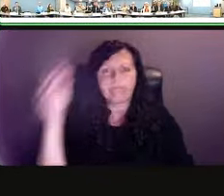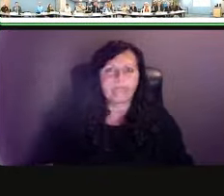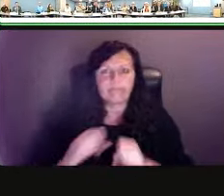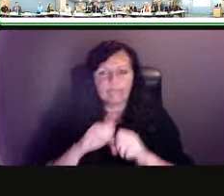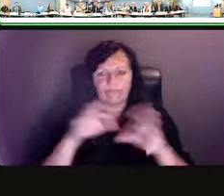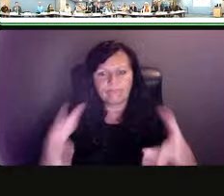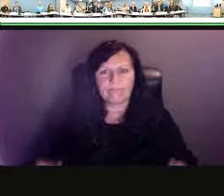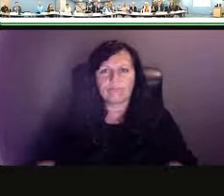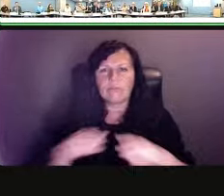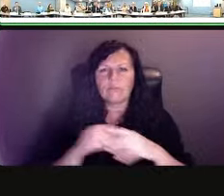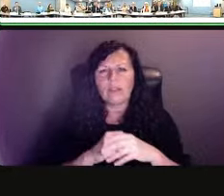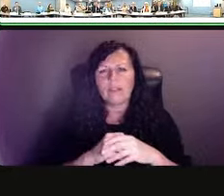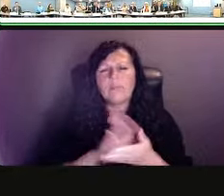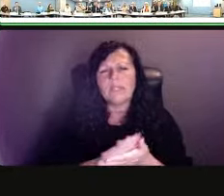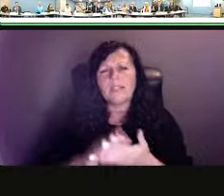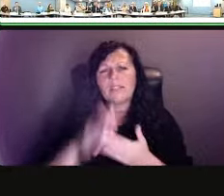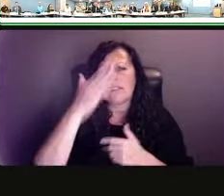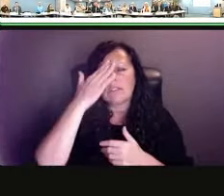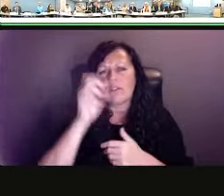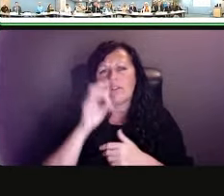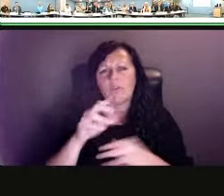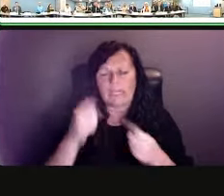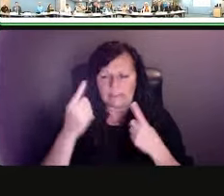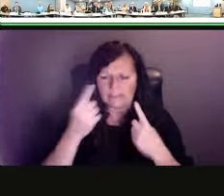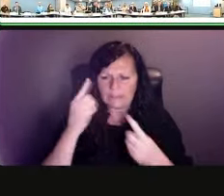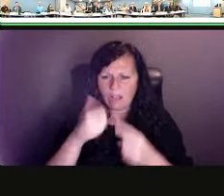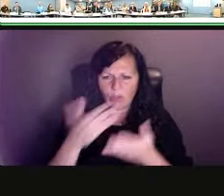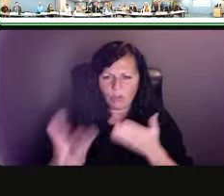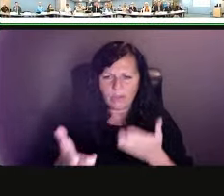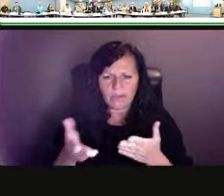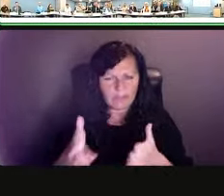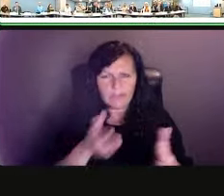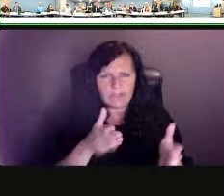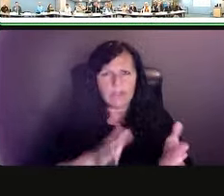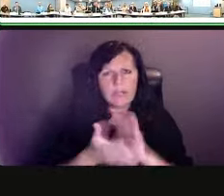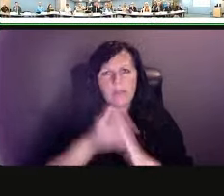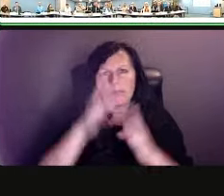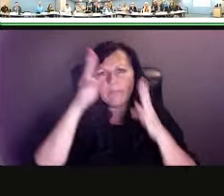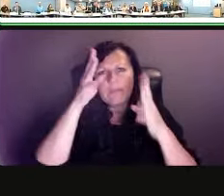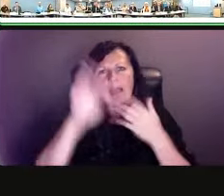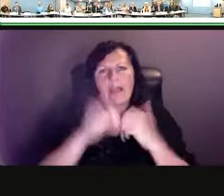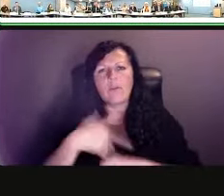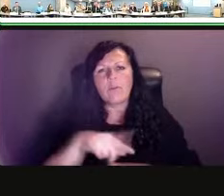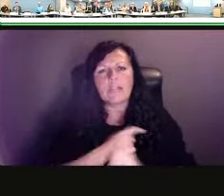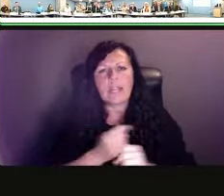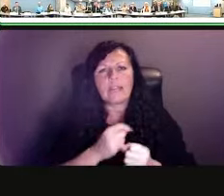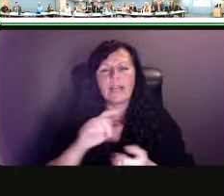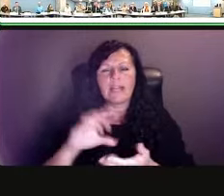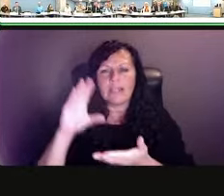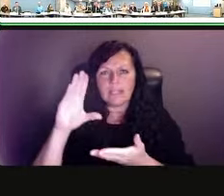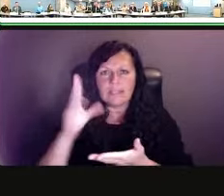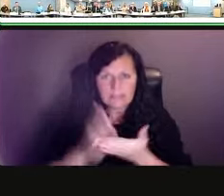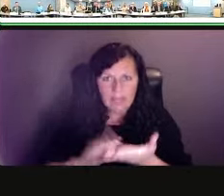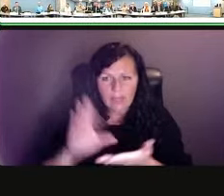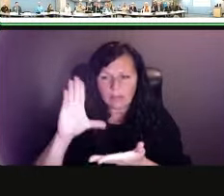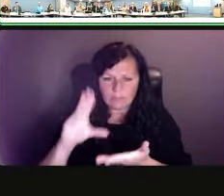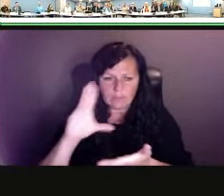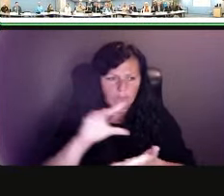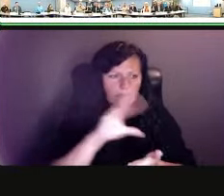we can find ways to piece out some of these closures or